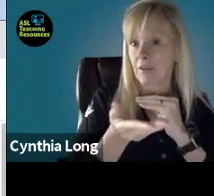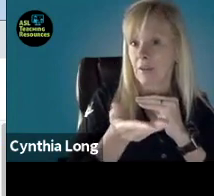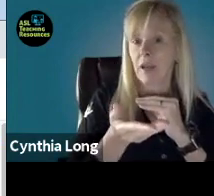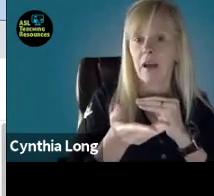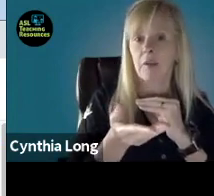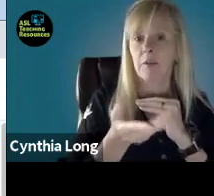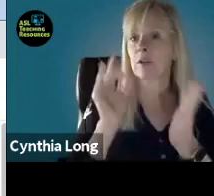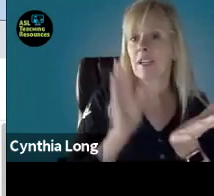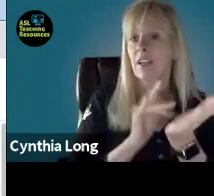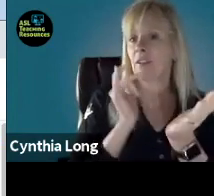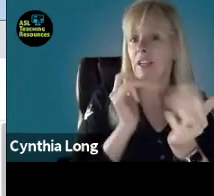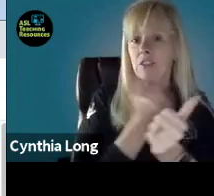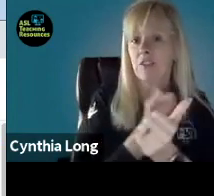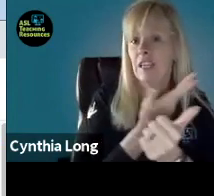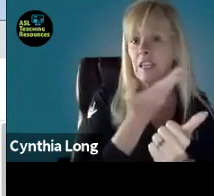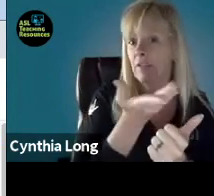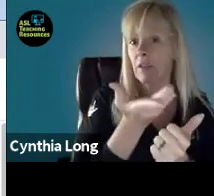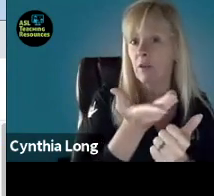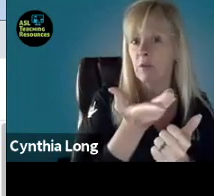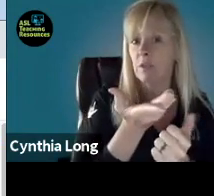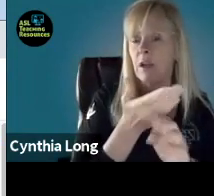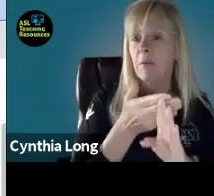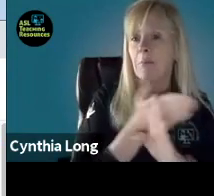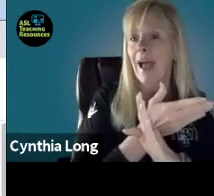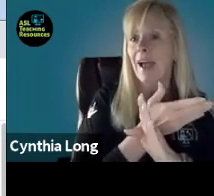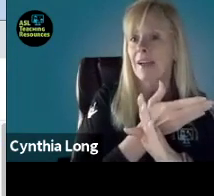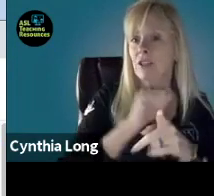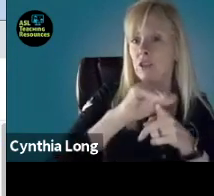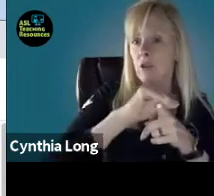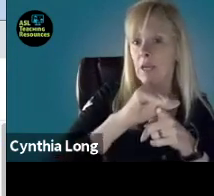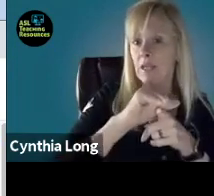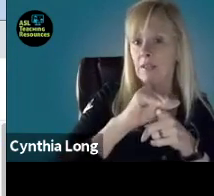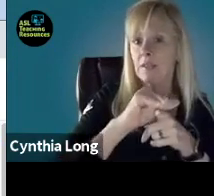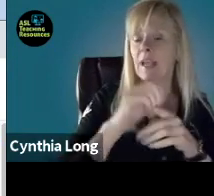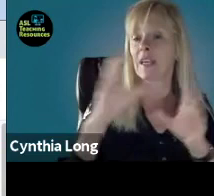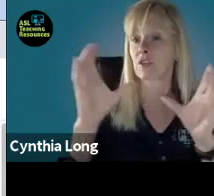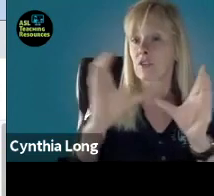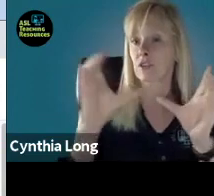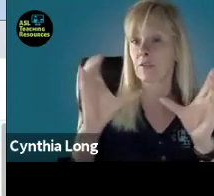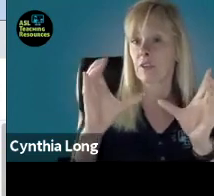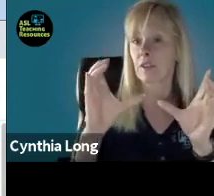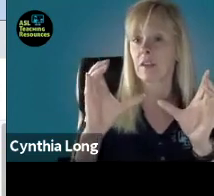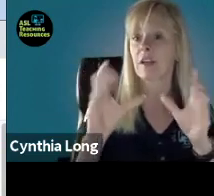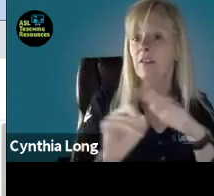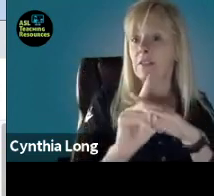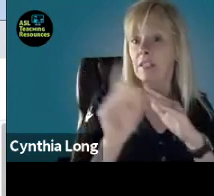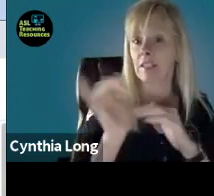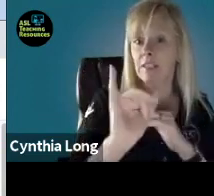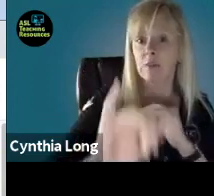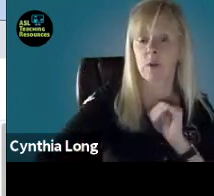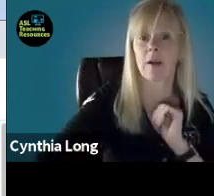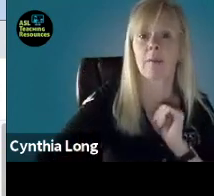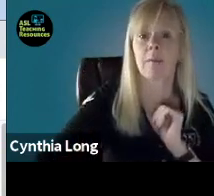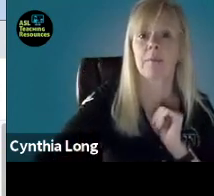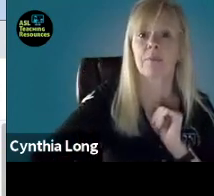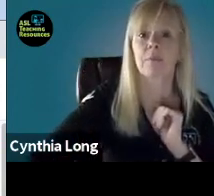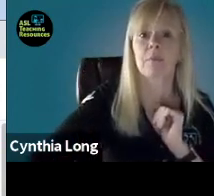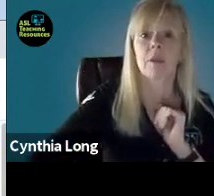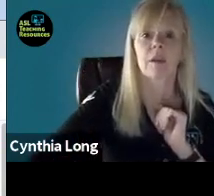there. You can take advantage of any of those past trainings and get a certificate of attendance as